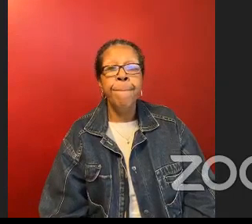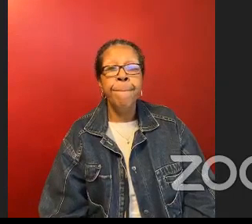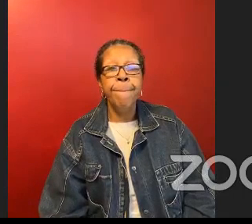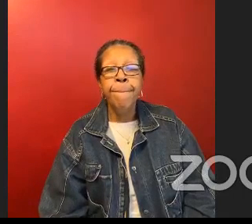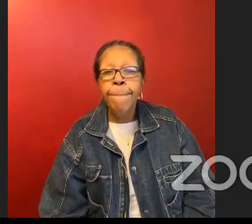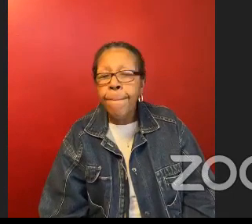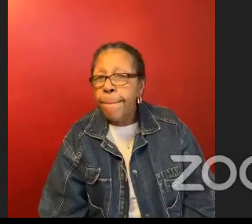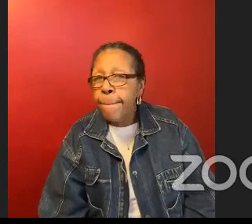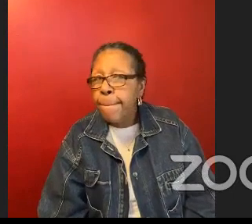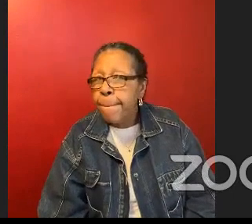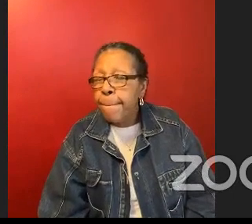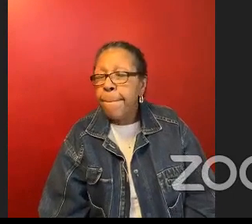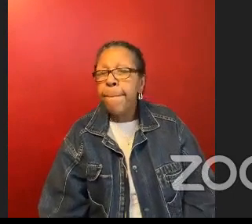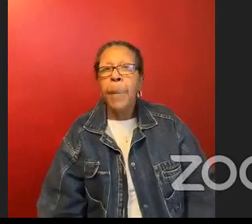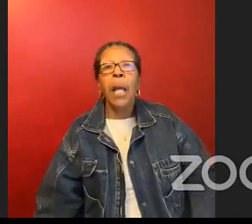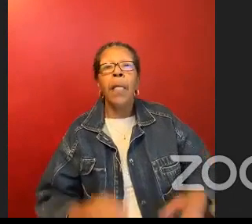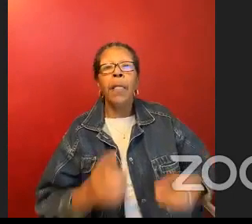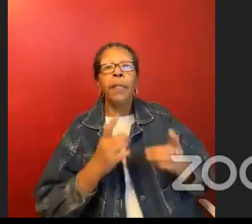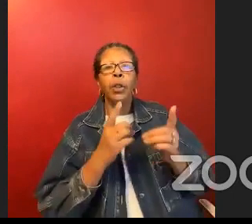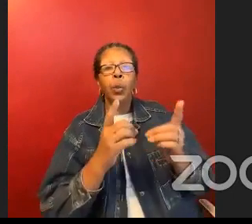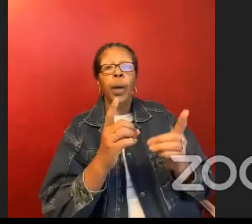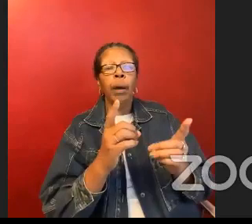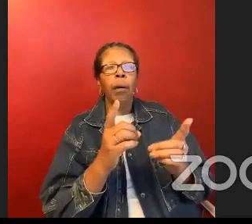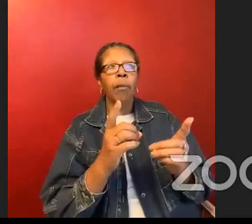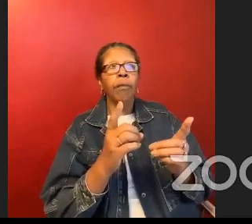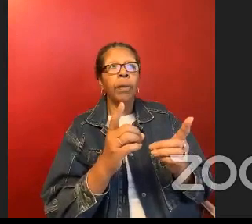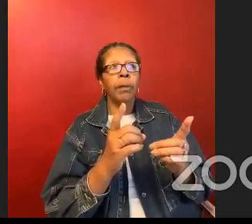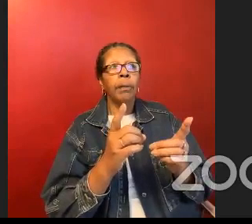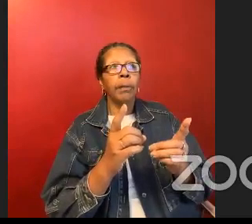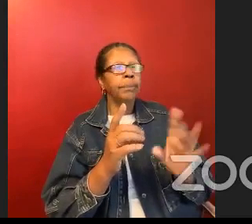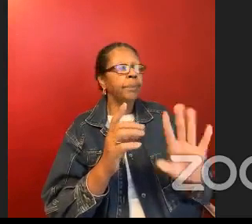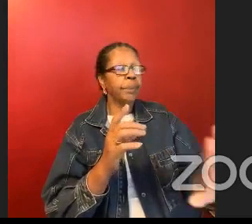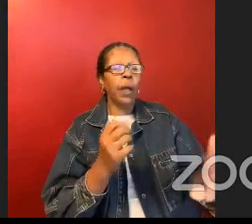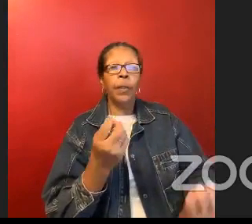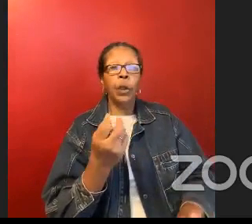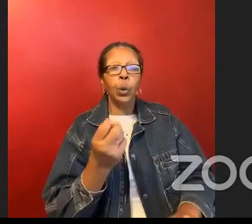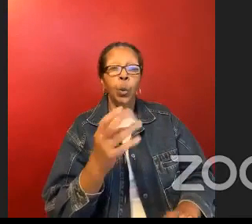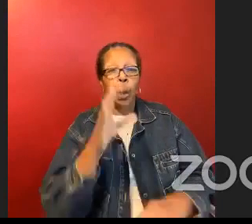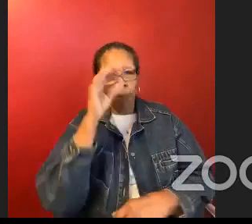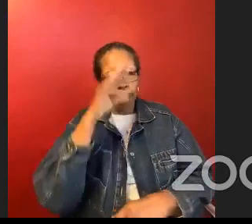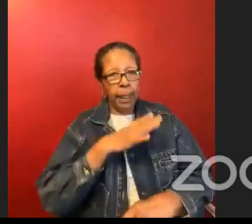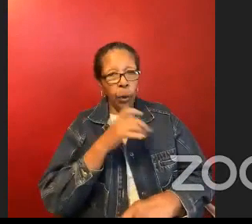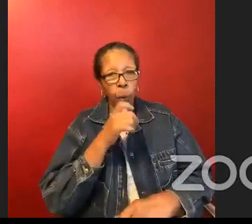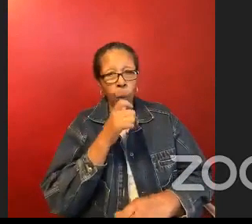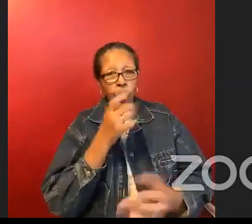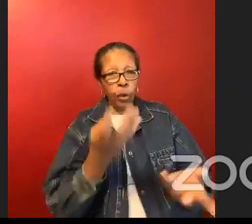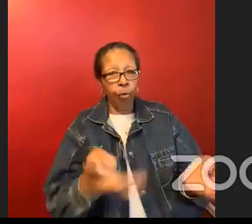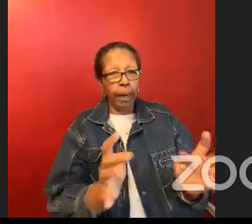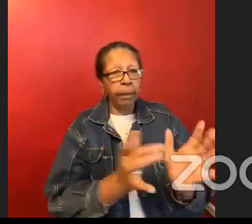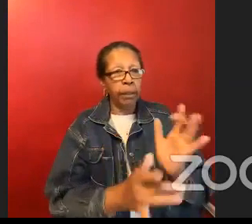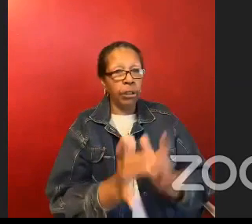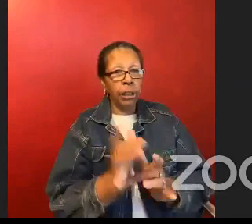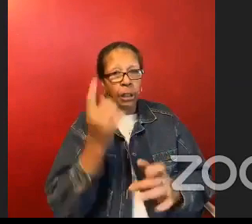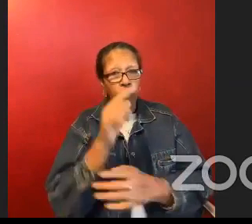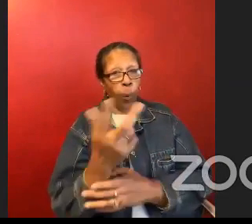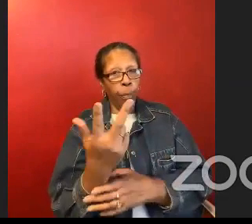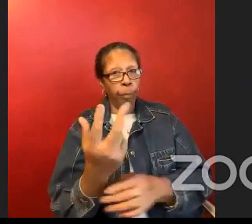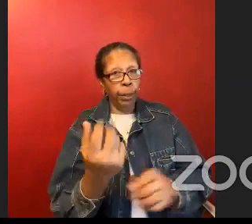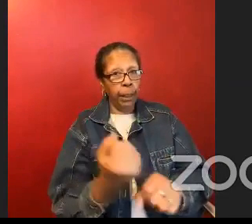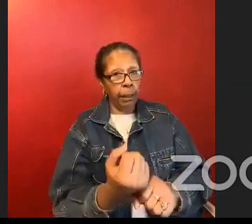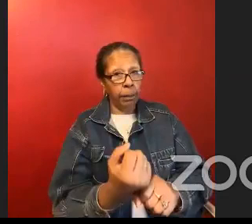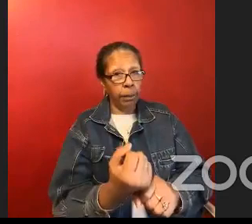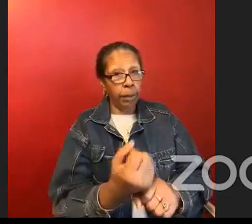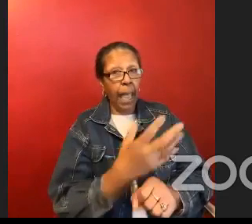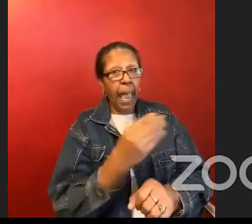12 men who surrounded Jesus for 3 years and who were